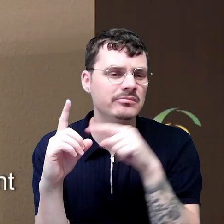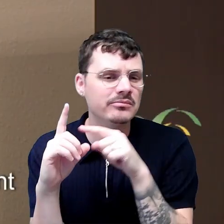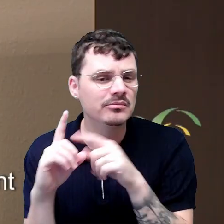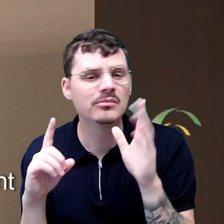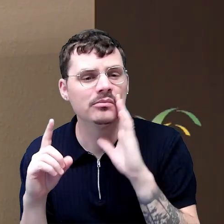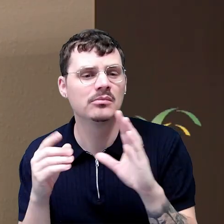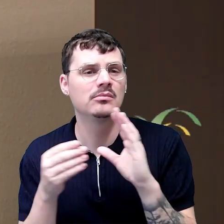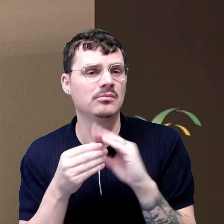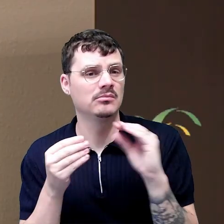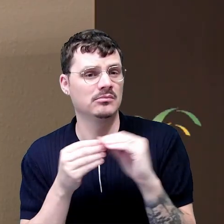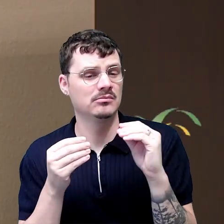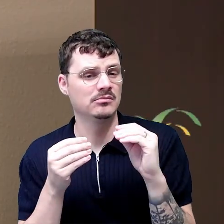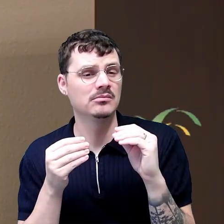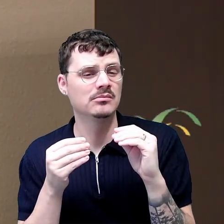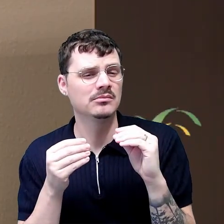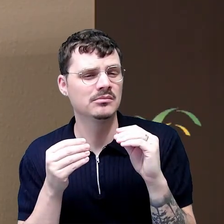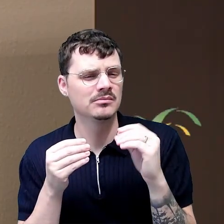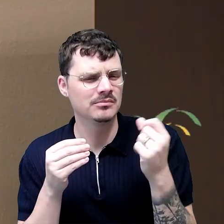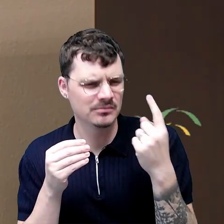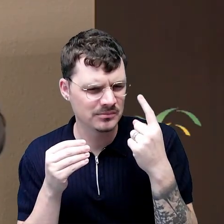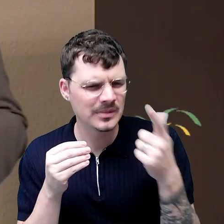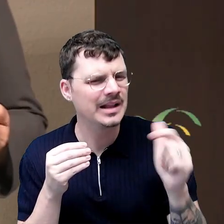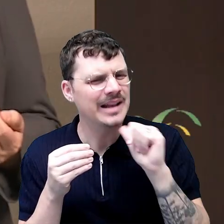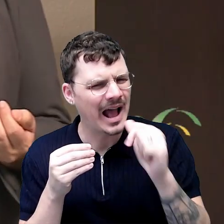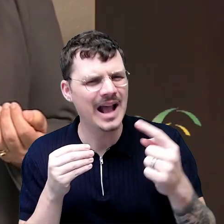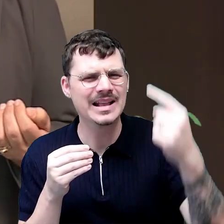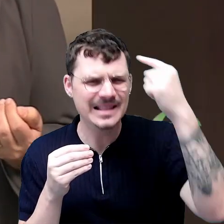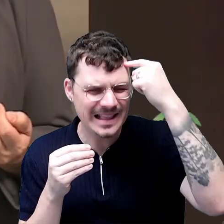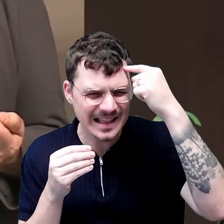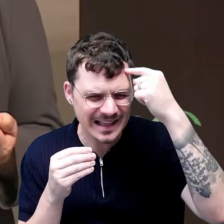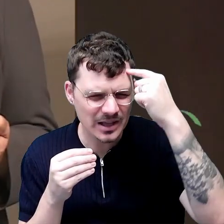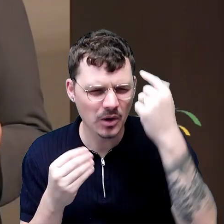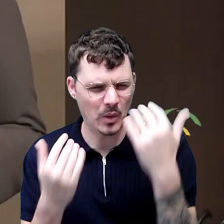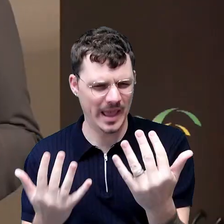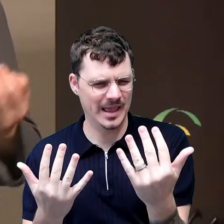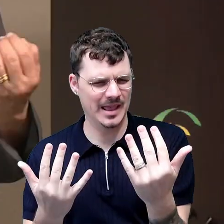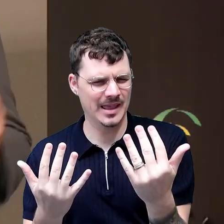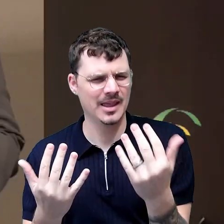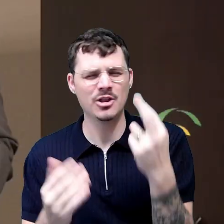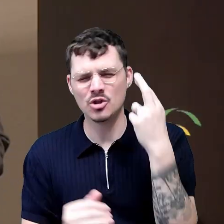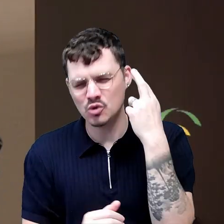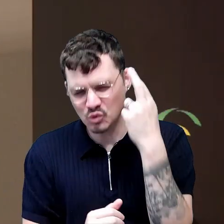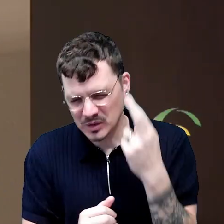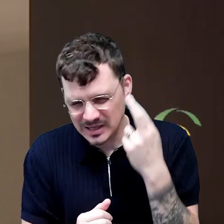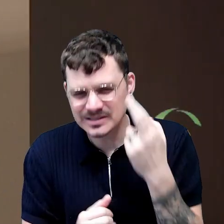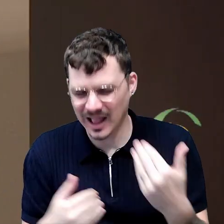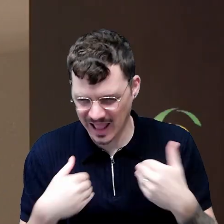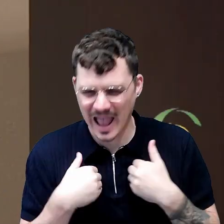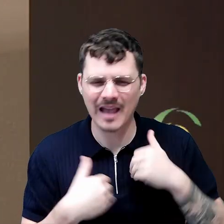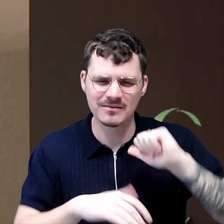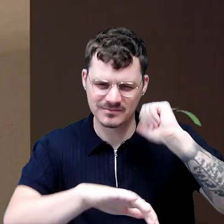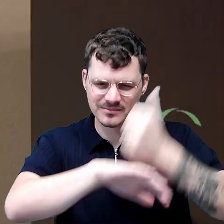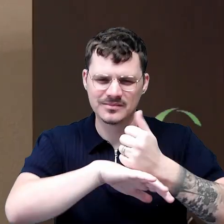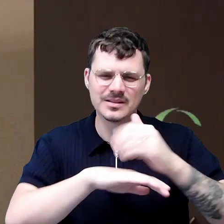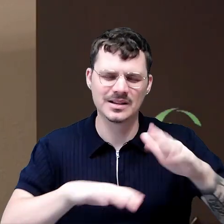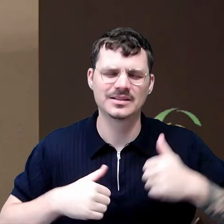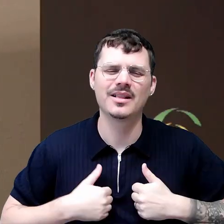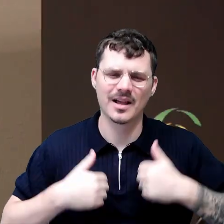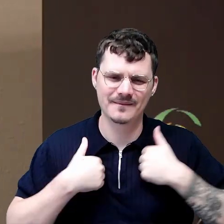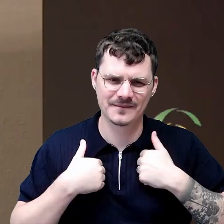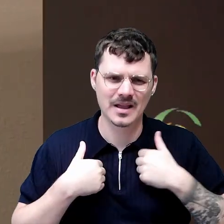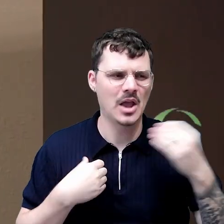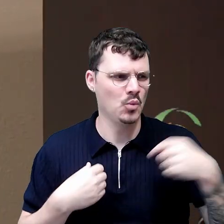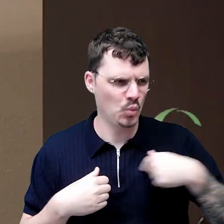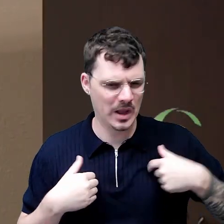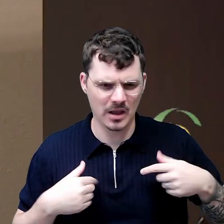make a pronouncement like that without thoughtfully saying, now wait a minute, there's a reason why this is in his life, and